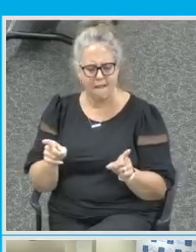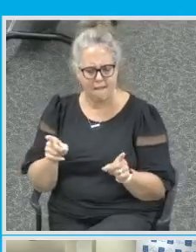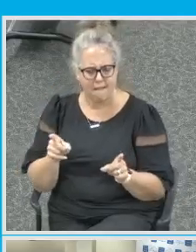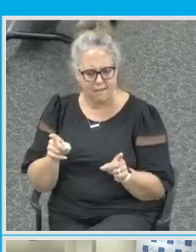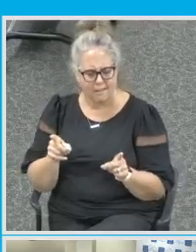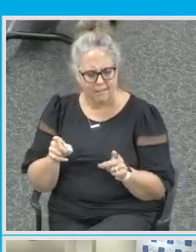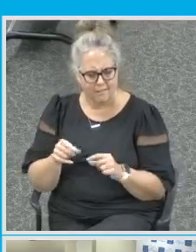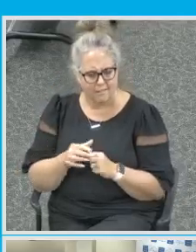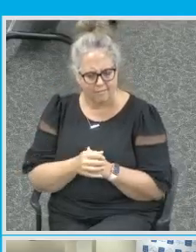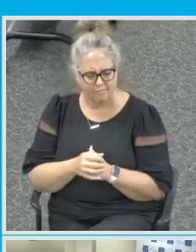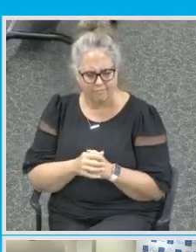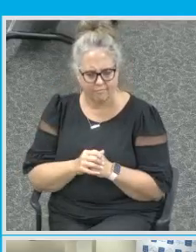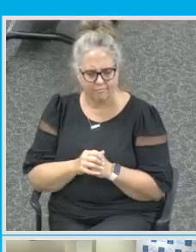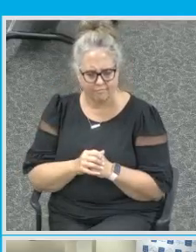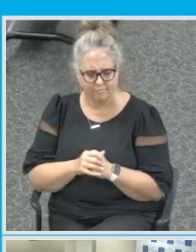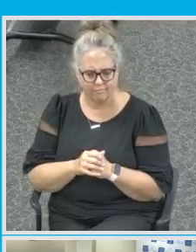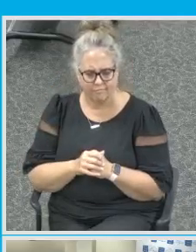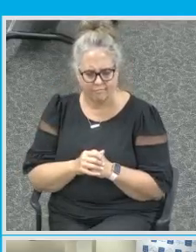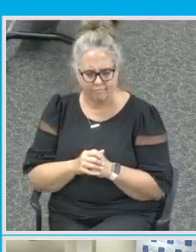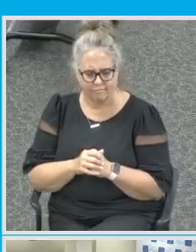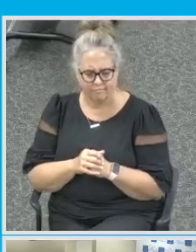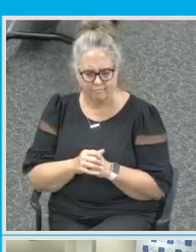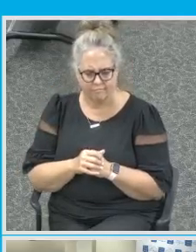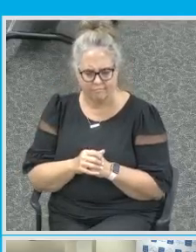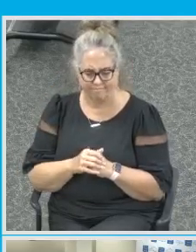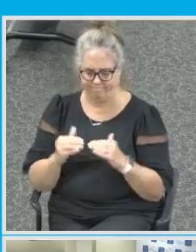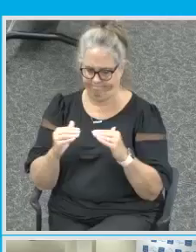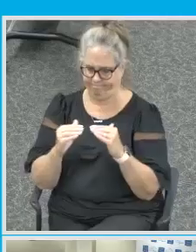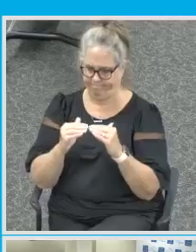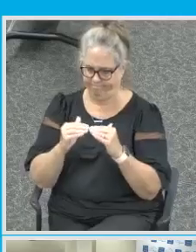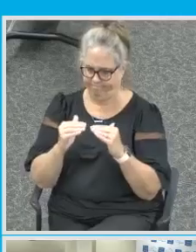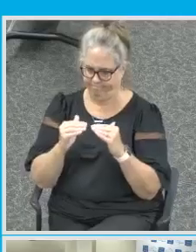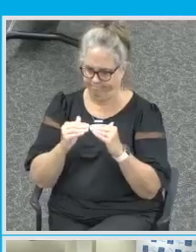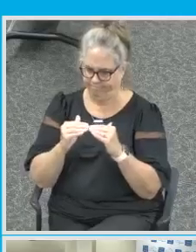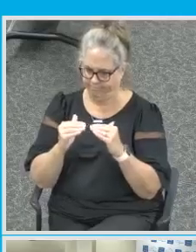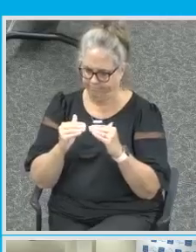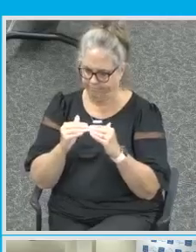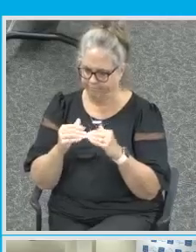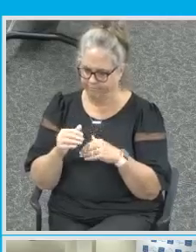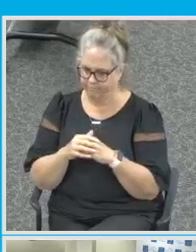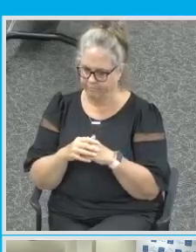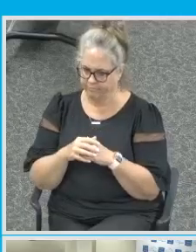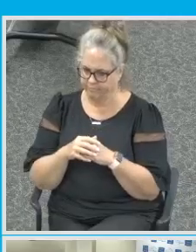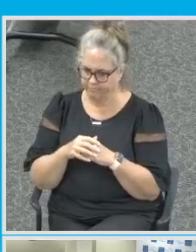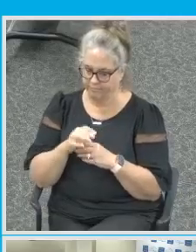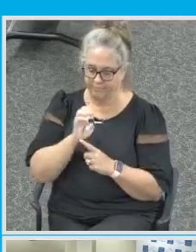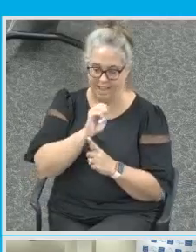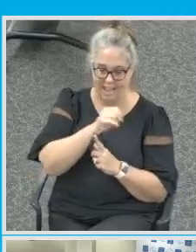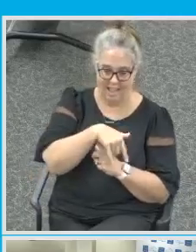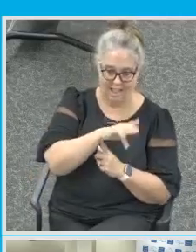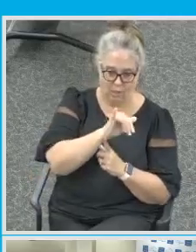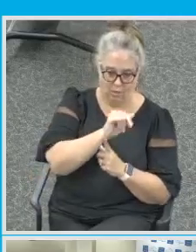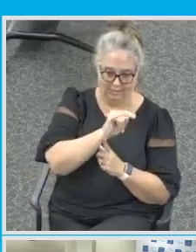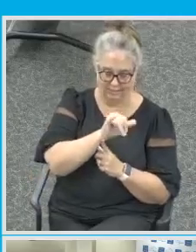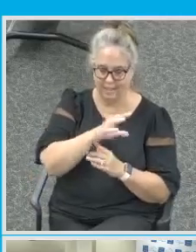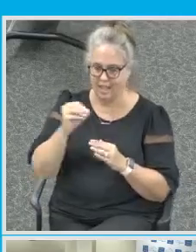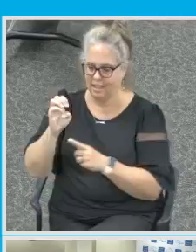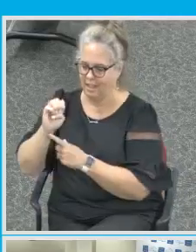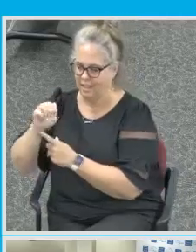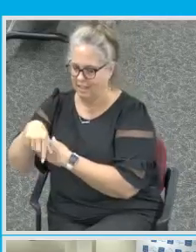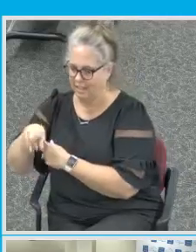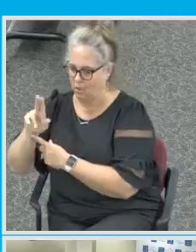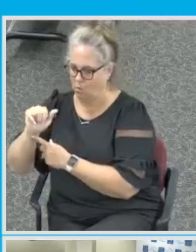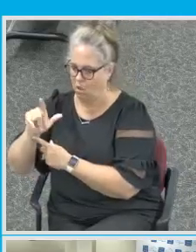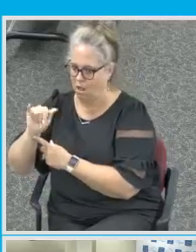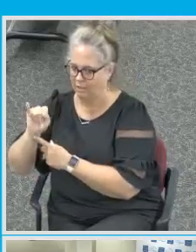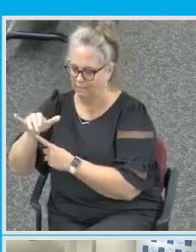and equality. So I don't know why I didn't know that before, but that's important in my mind. And the other thing that I heard that stuck